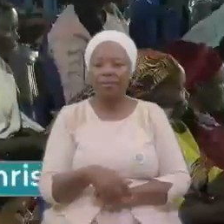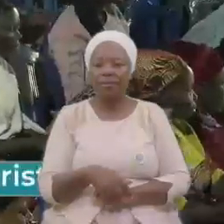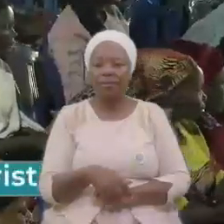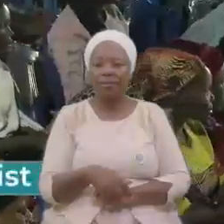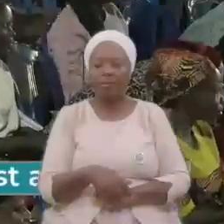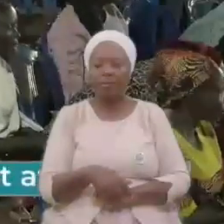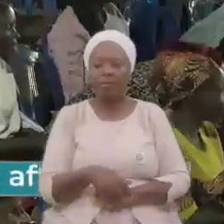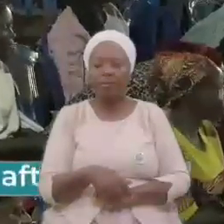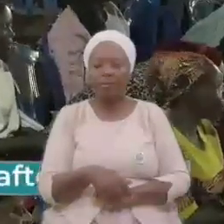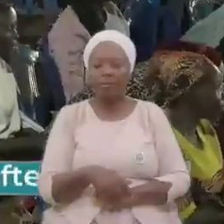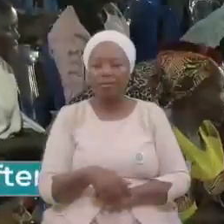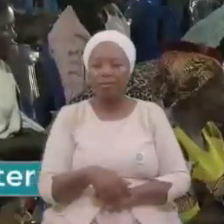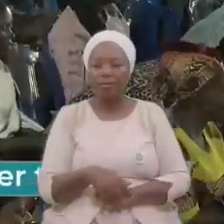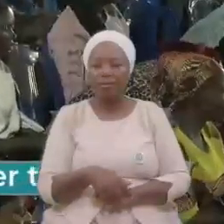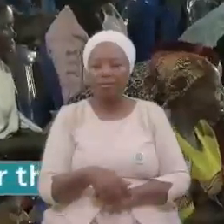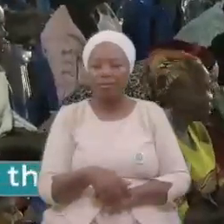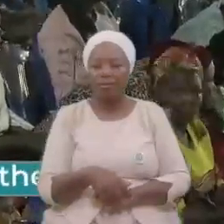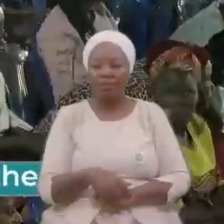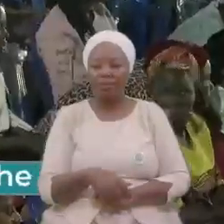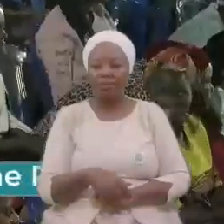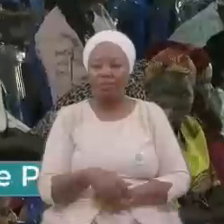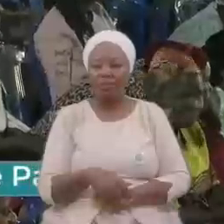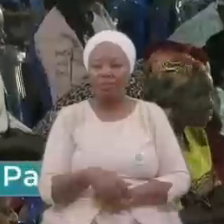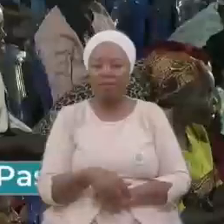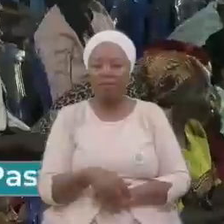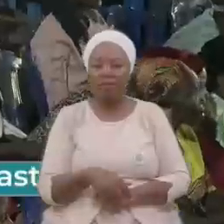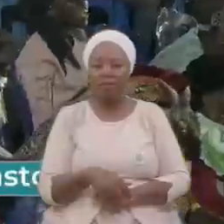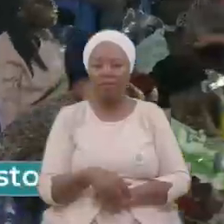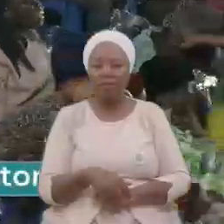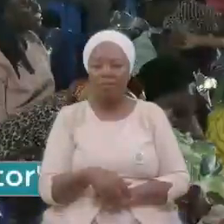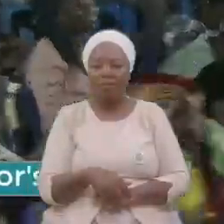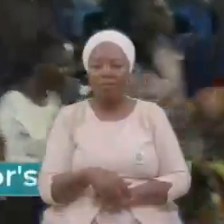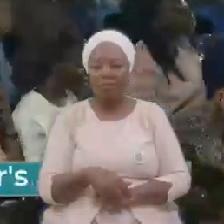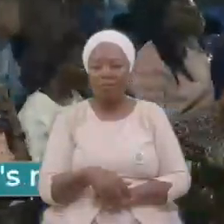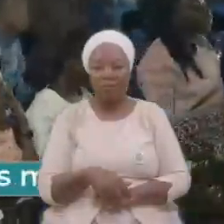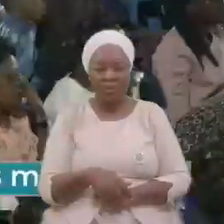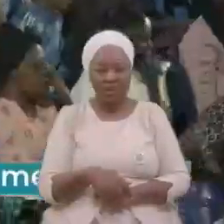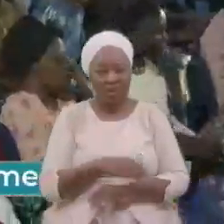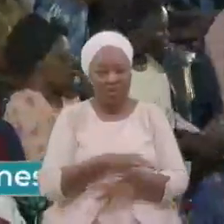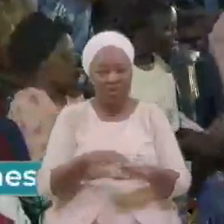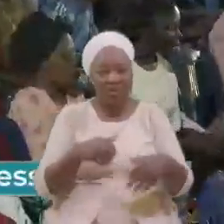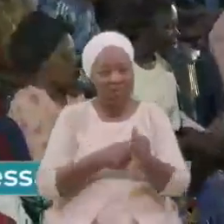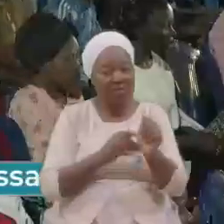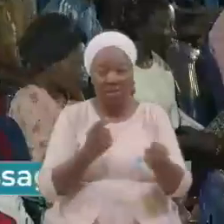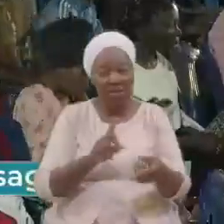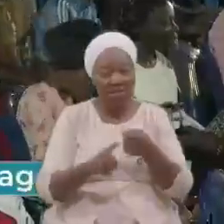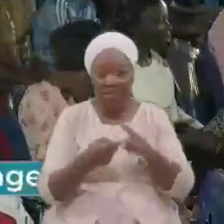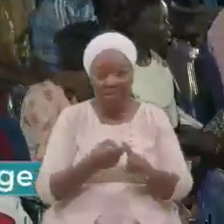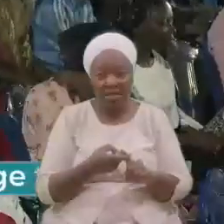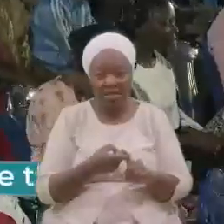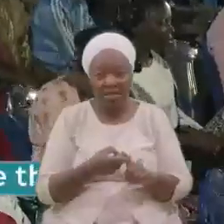Please, all brothers and sisters who have taken the decision to follow Christ, indicate by standing